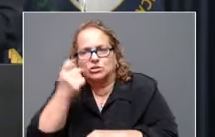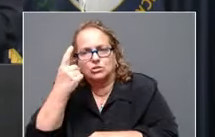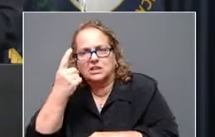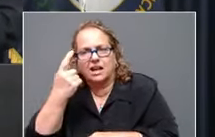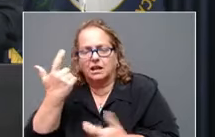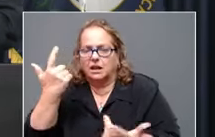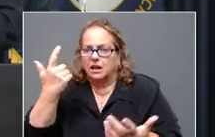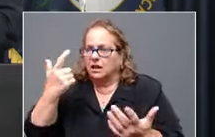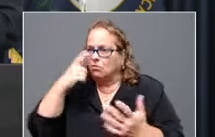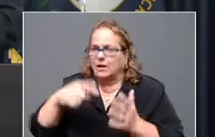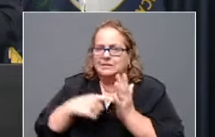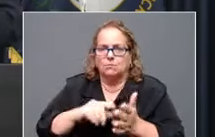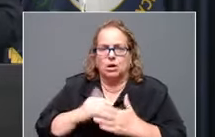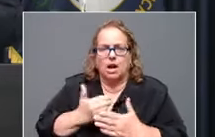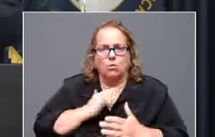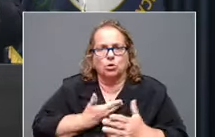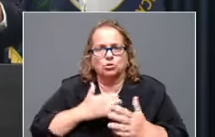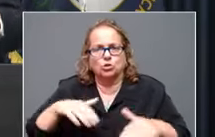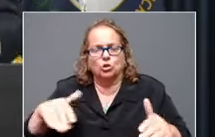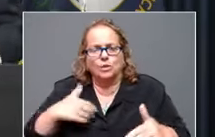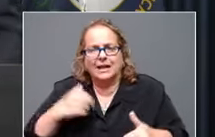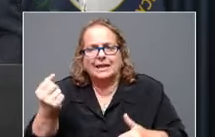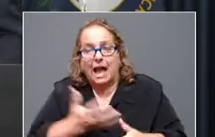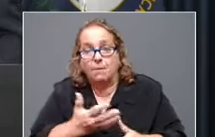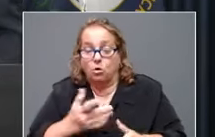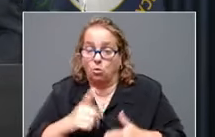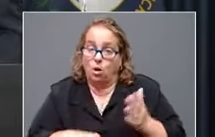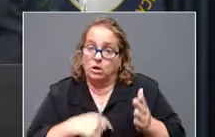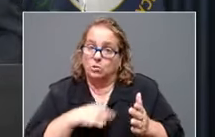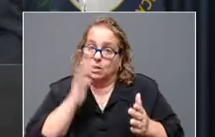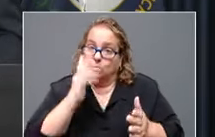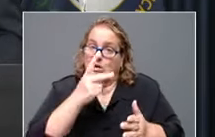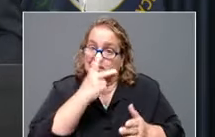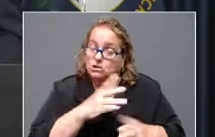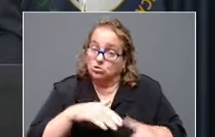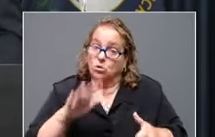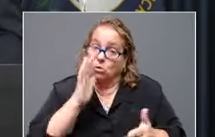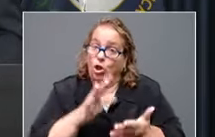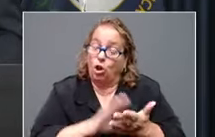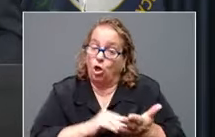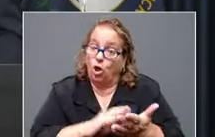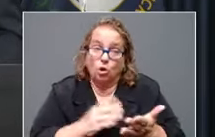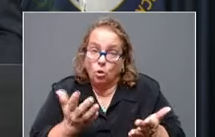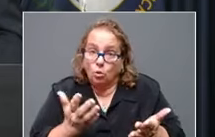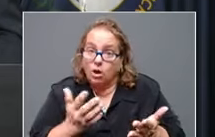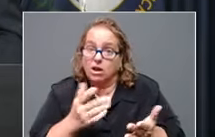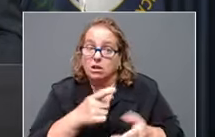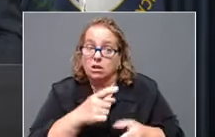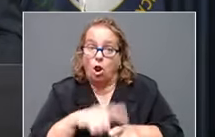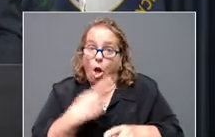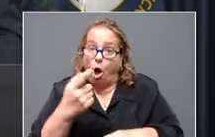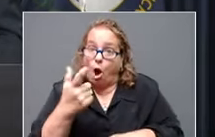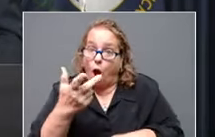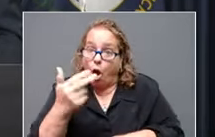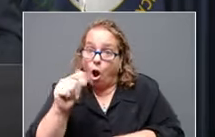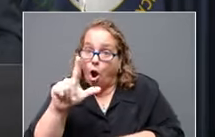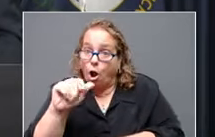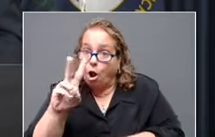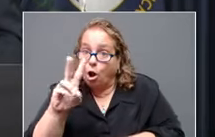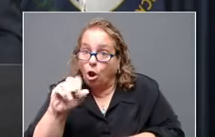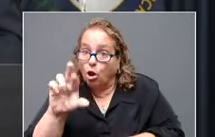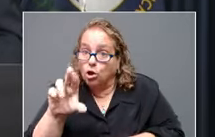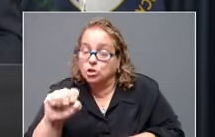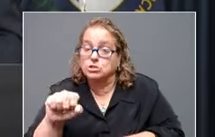in our kids. We're gambling on what we will or will not learn about long haul or long-term symptoms there. I know